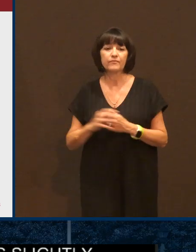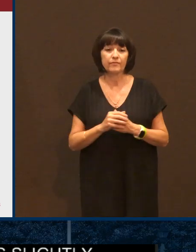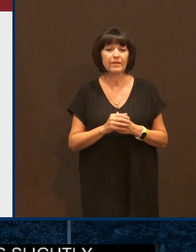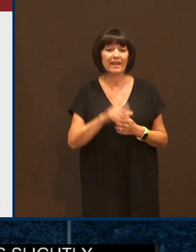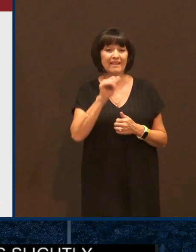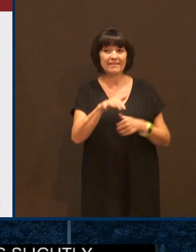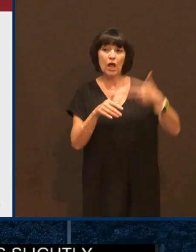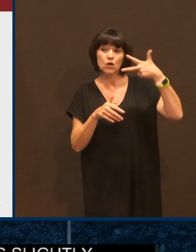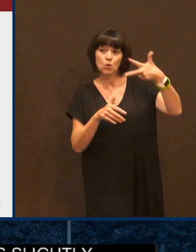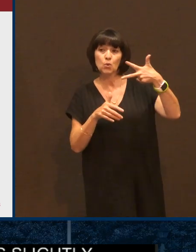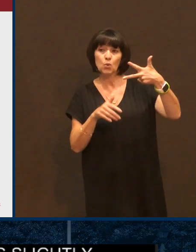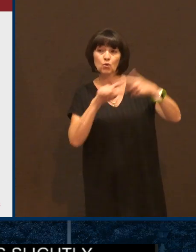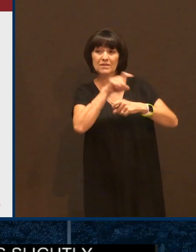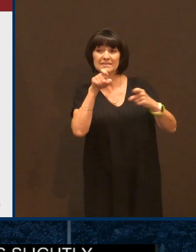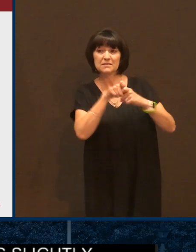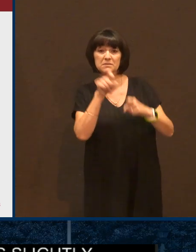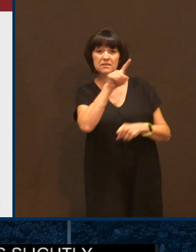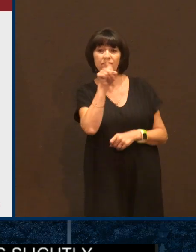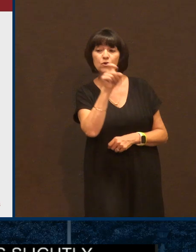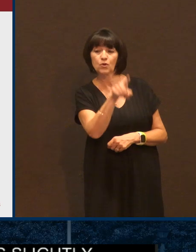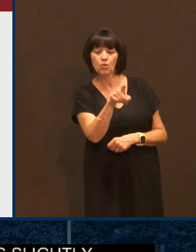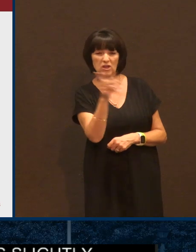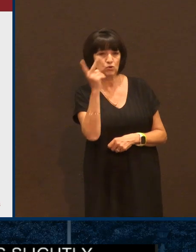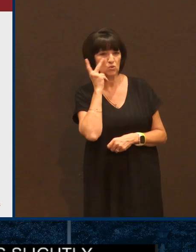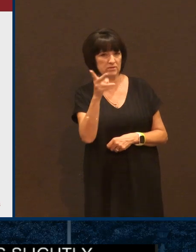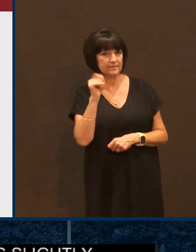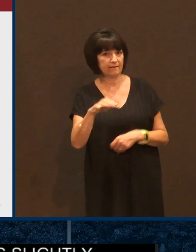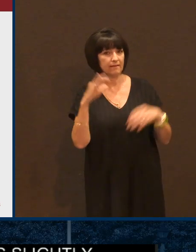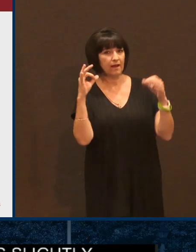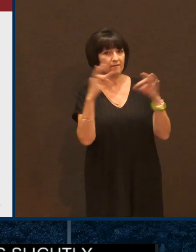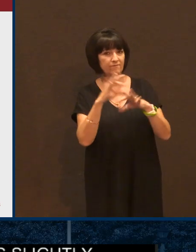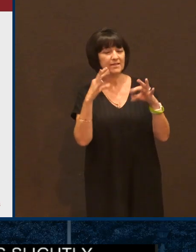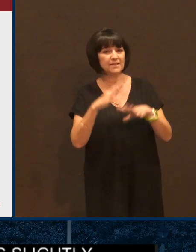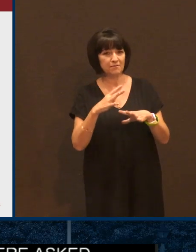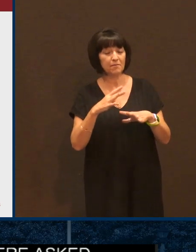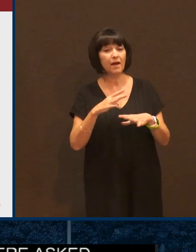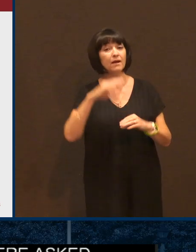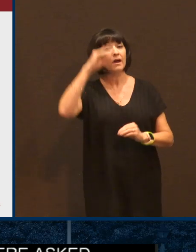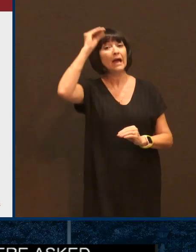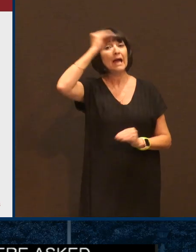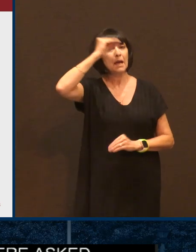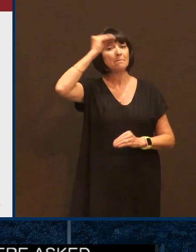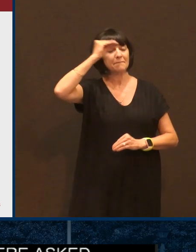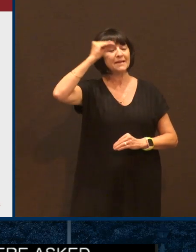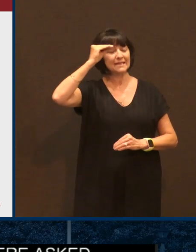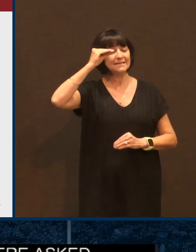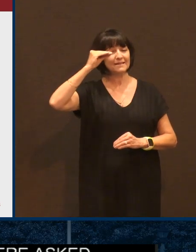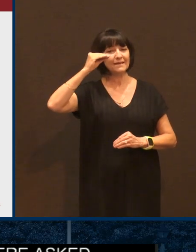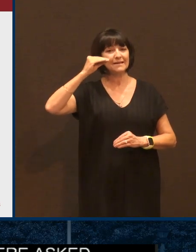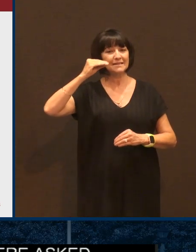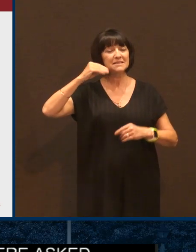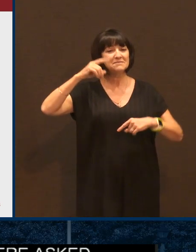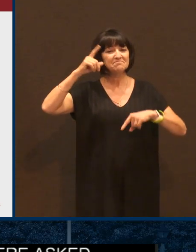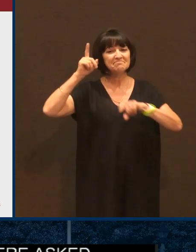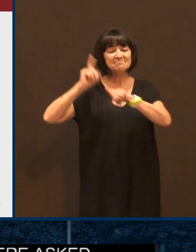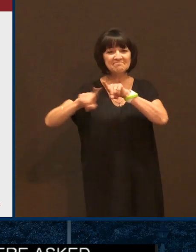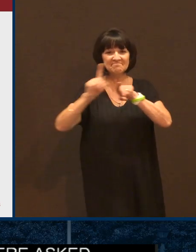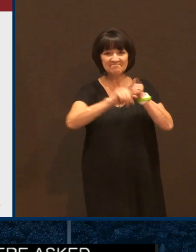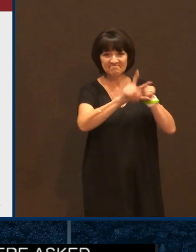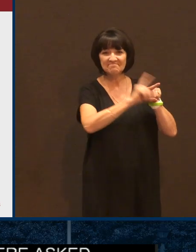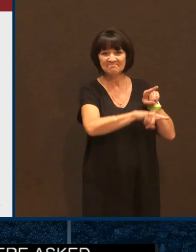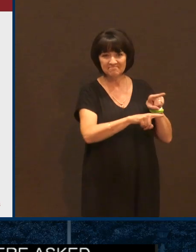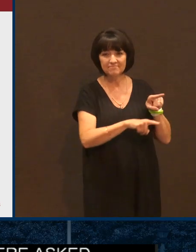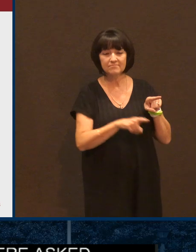that were asked and the feedback, you see varying opinions about how adults feel about going back to school, what